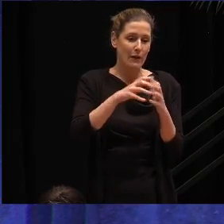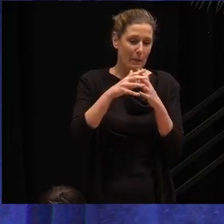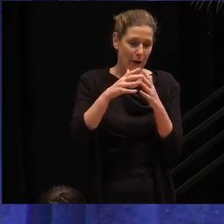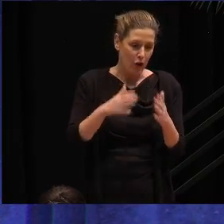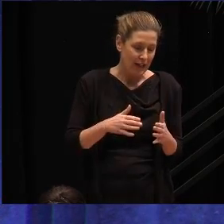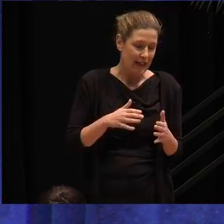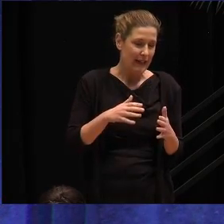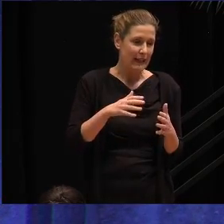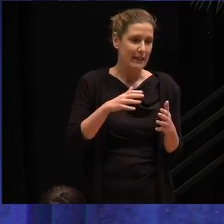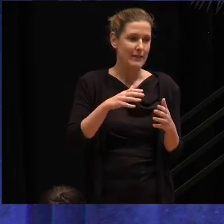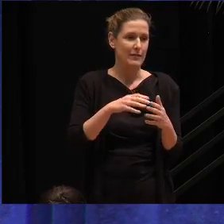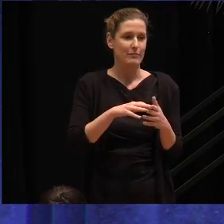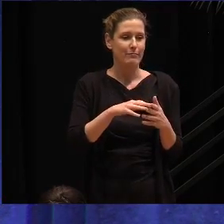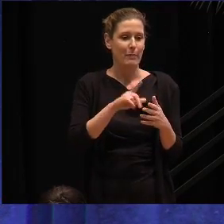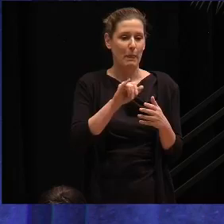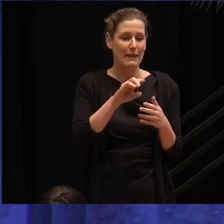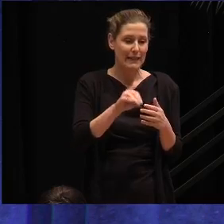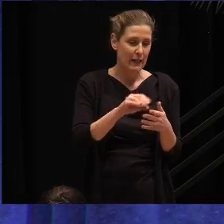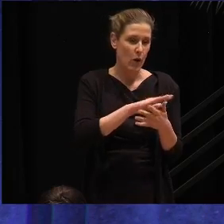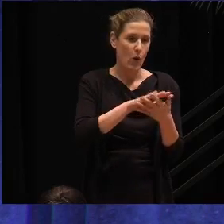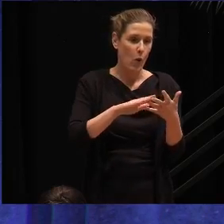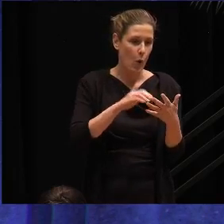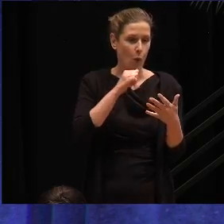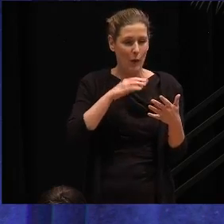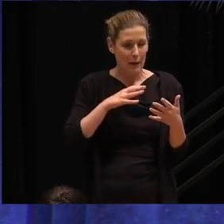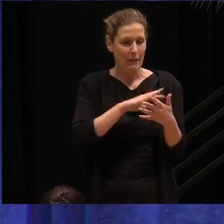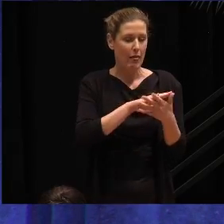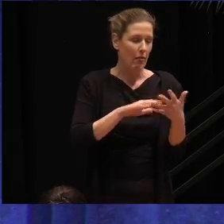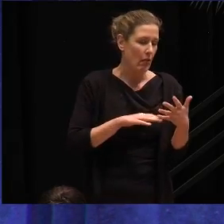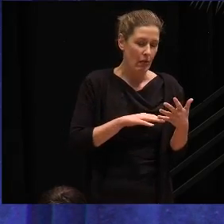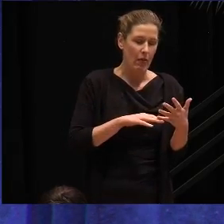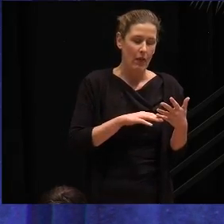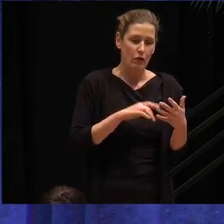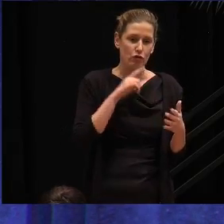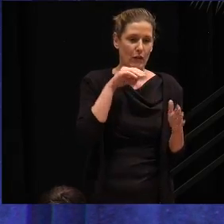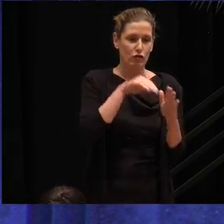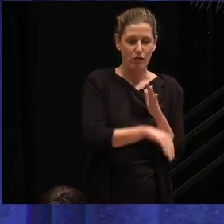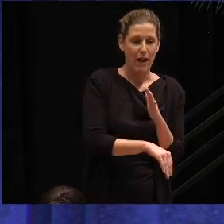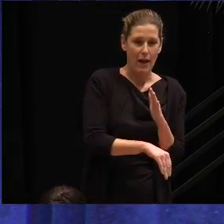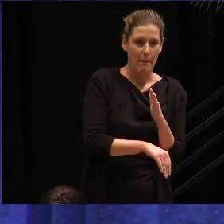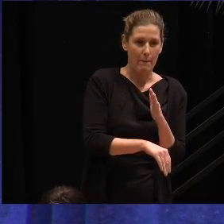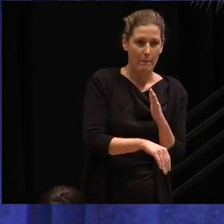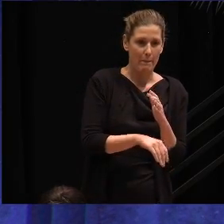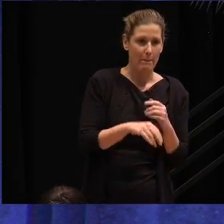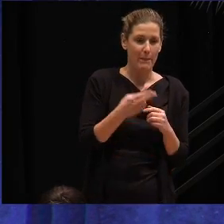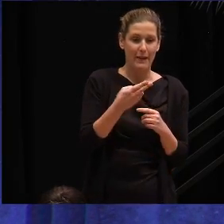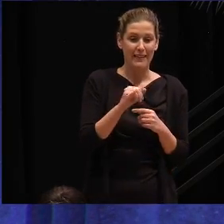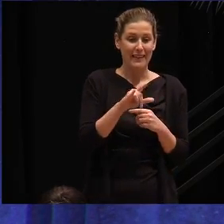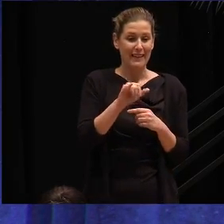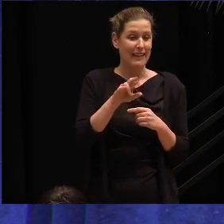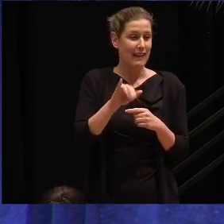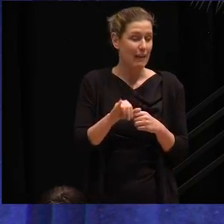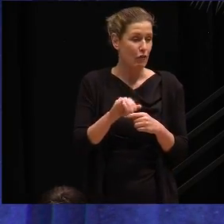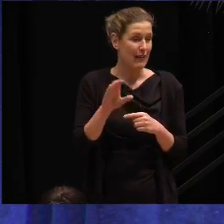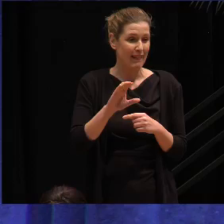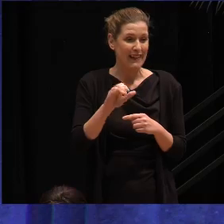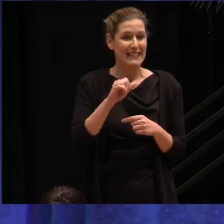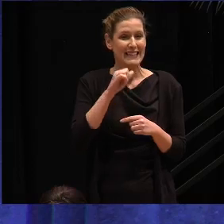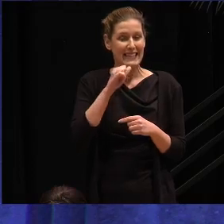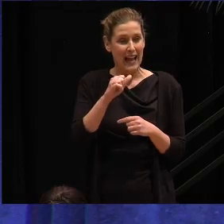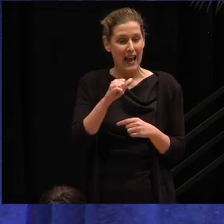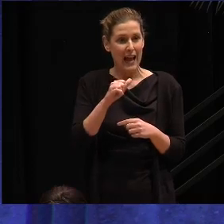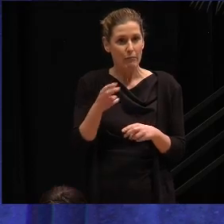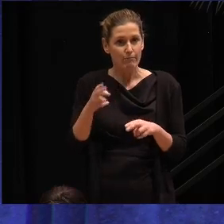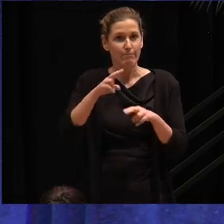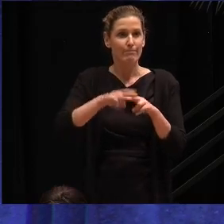dropped. I mean, the fact that Hillary Clinton, in a Trump election, didn't raise the Latino vote is significant of that.